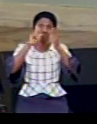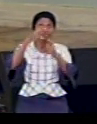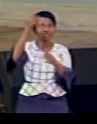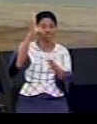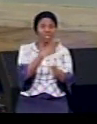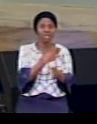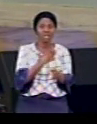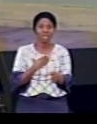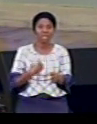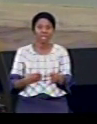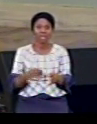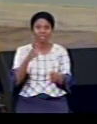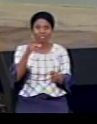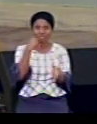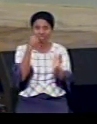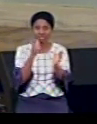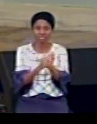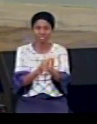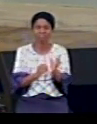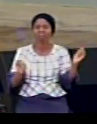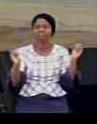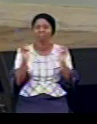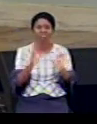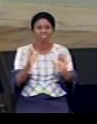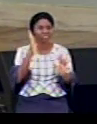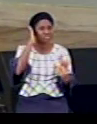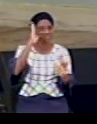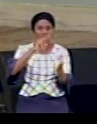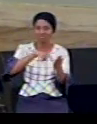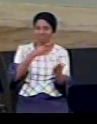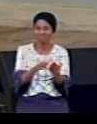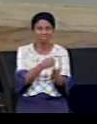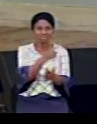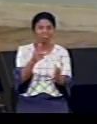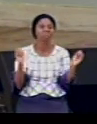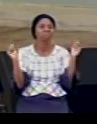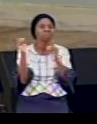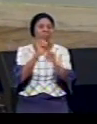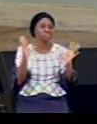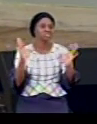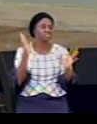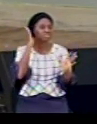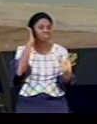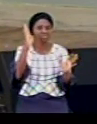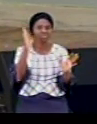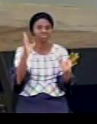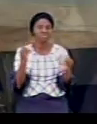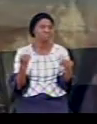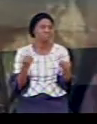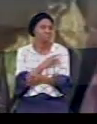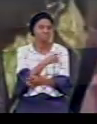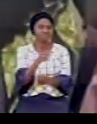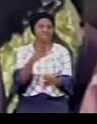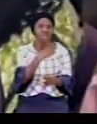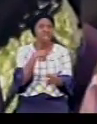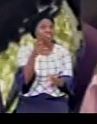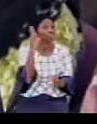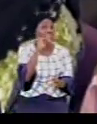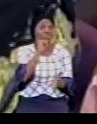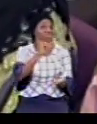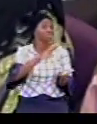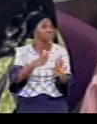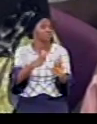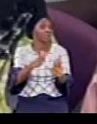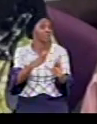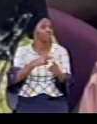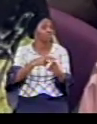nothing will move you, nothing will shake you, and you will not die